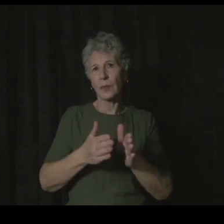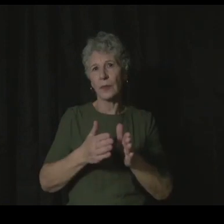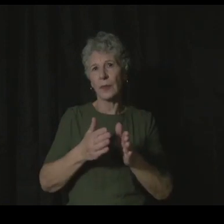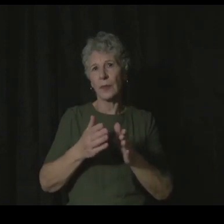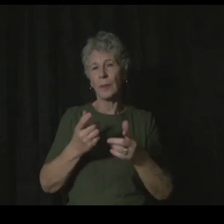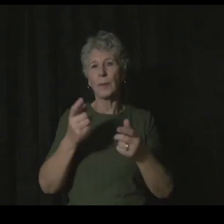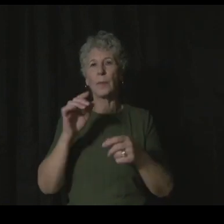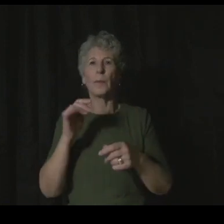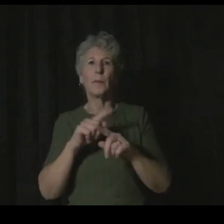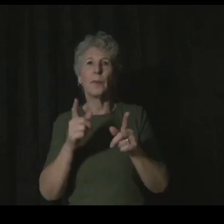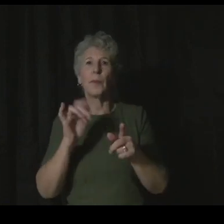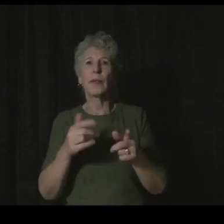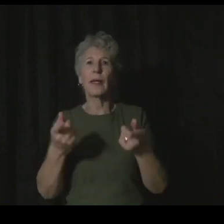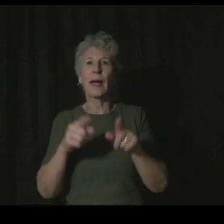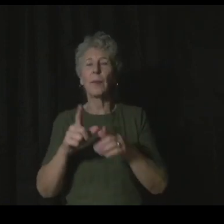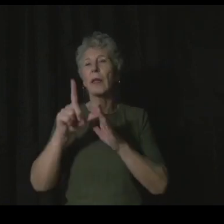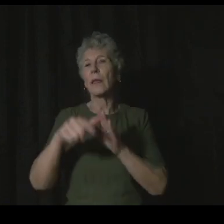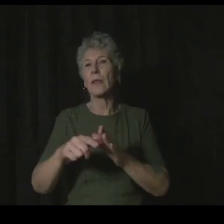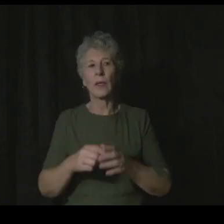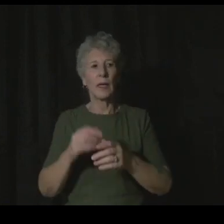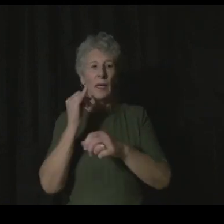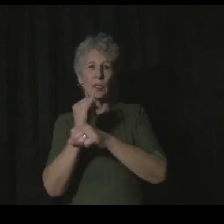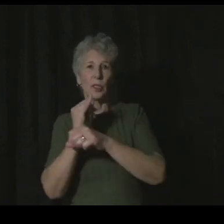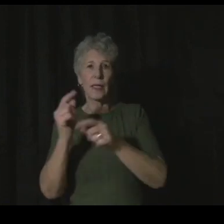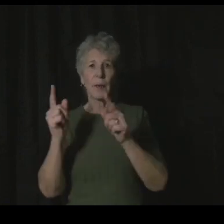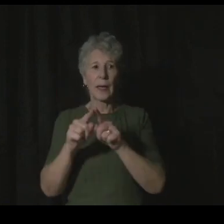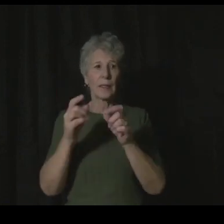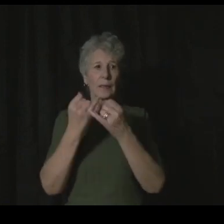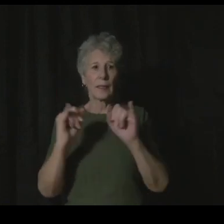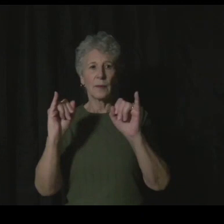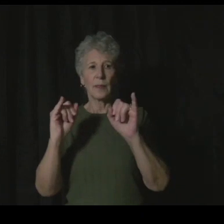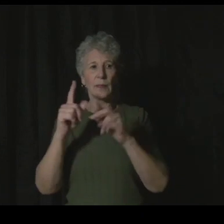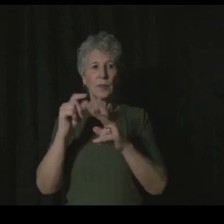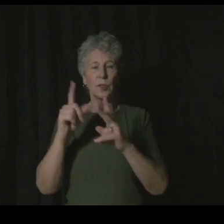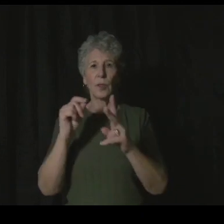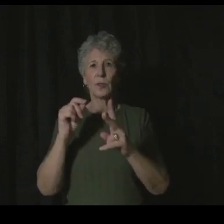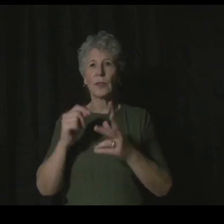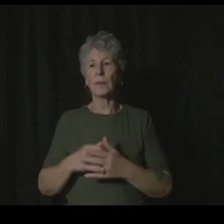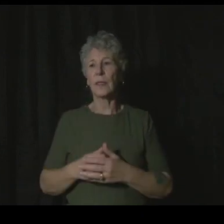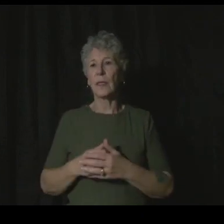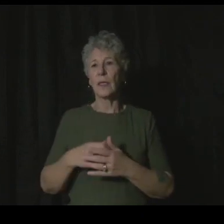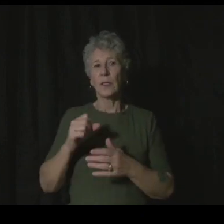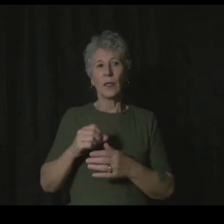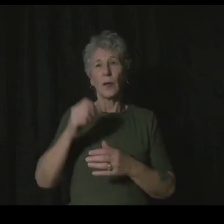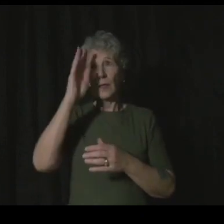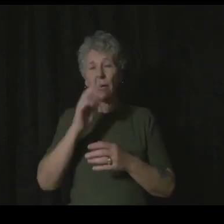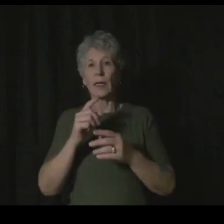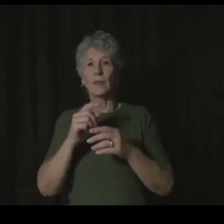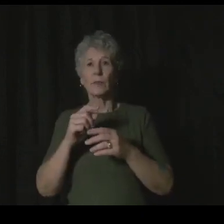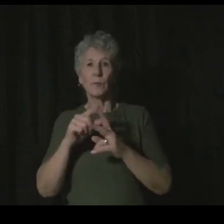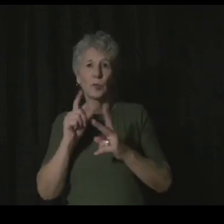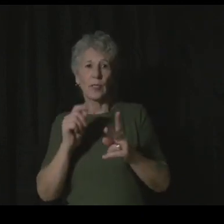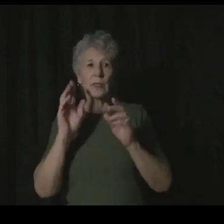afterwards. Jacob as an individual was chosen in order that God's choice might continue. It was